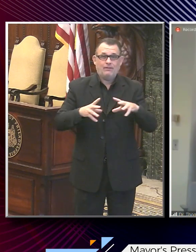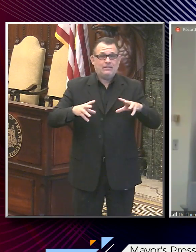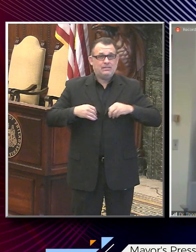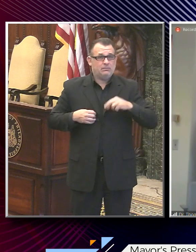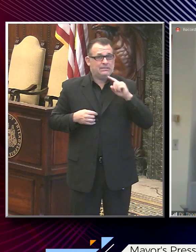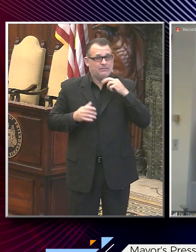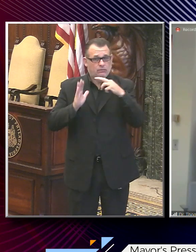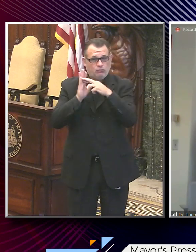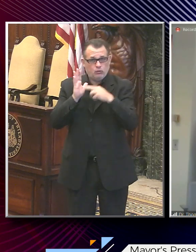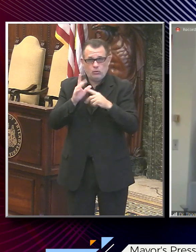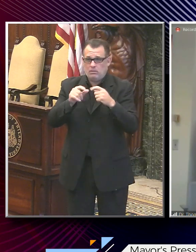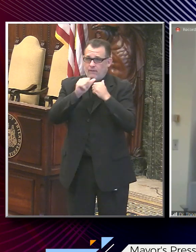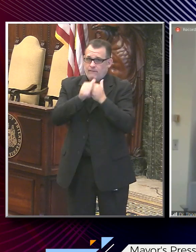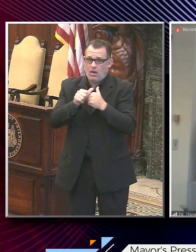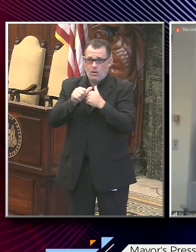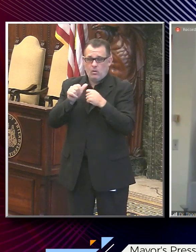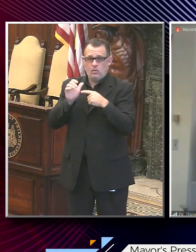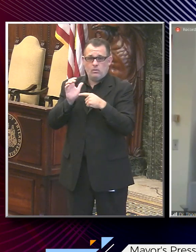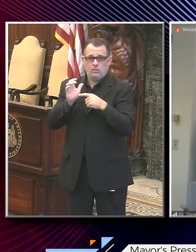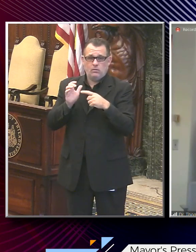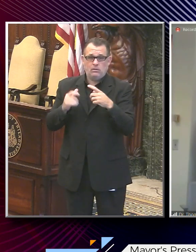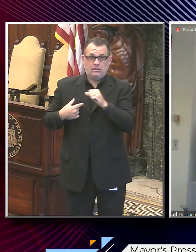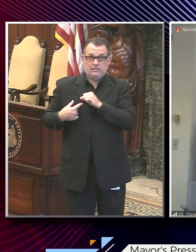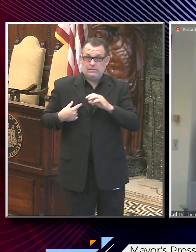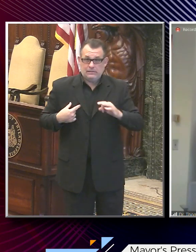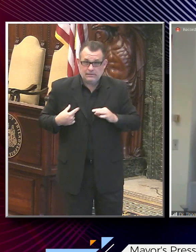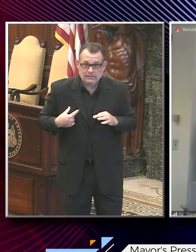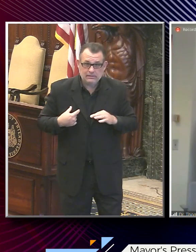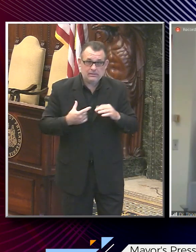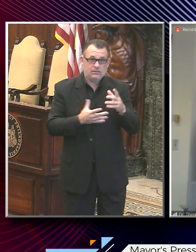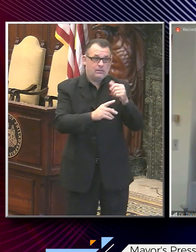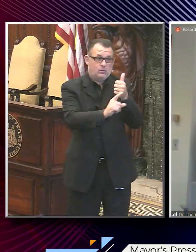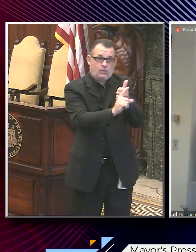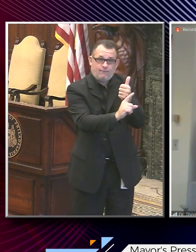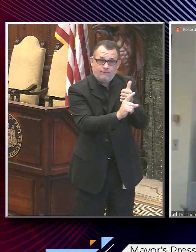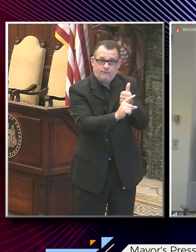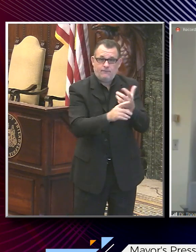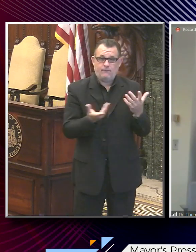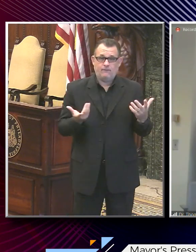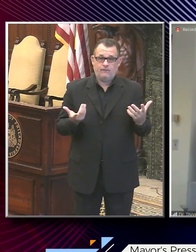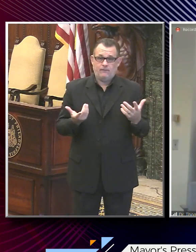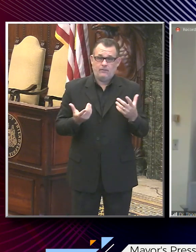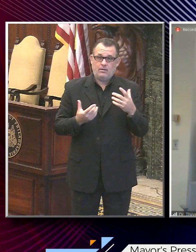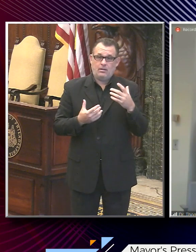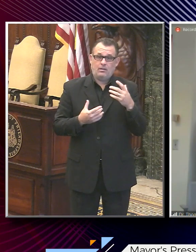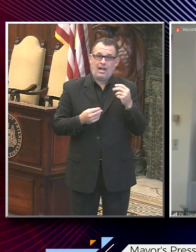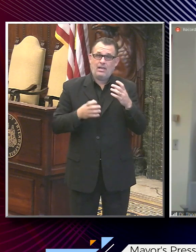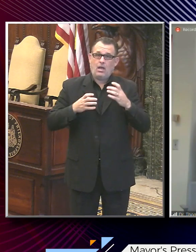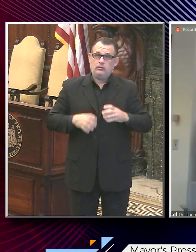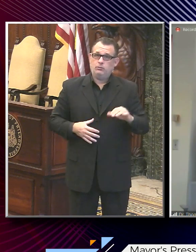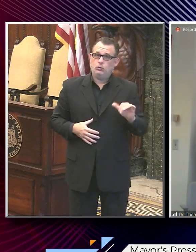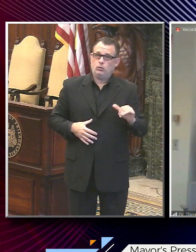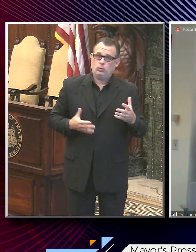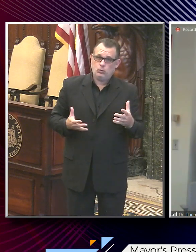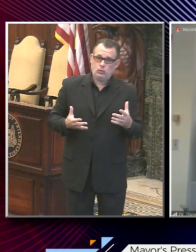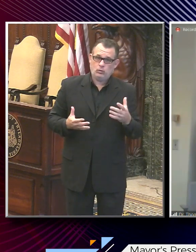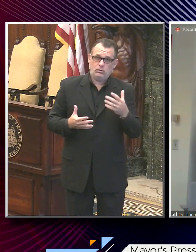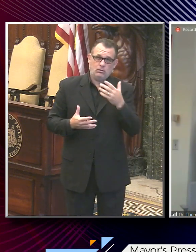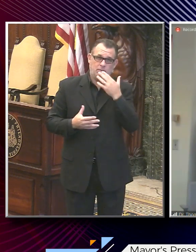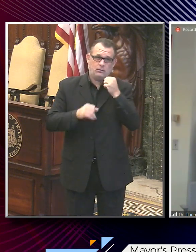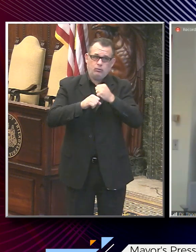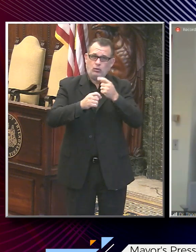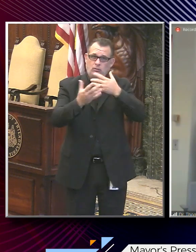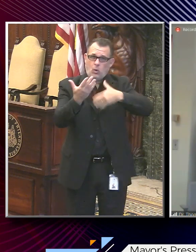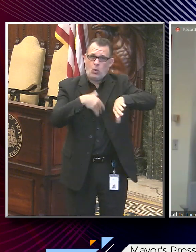them. That's for the sake of your staff, for the sake of yourself, as well as for the sake of your customers. But in addition to that, we will